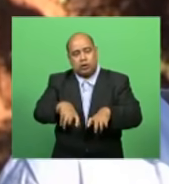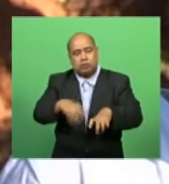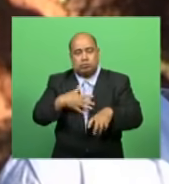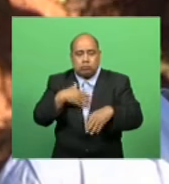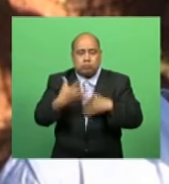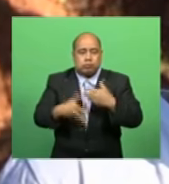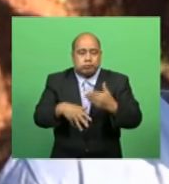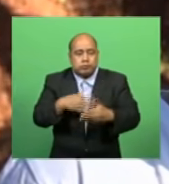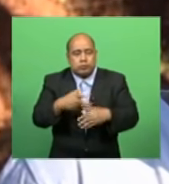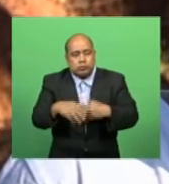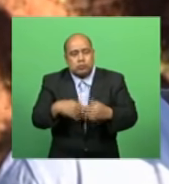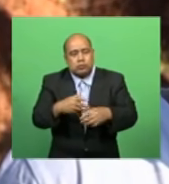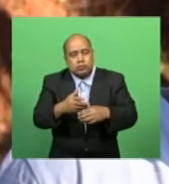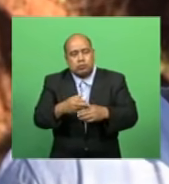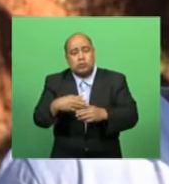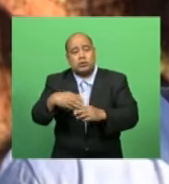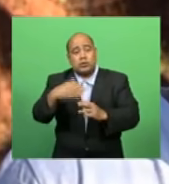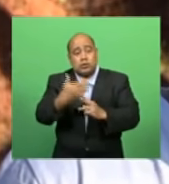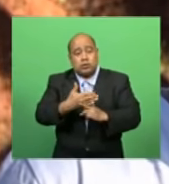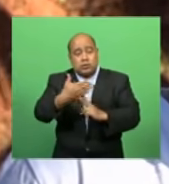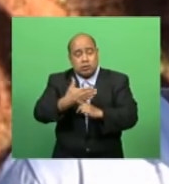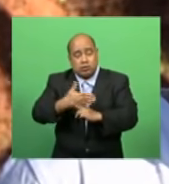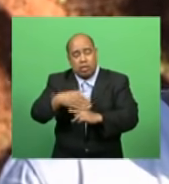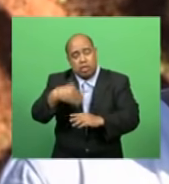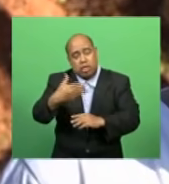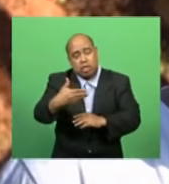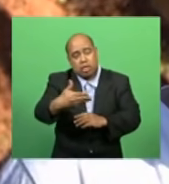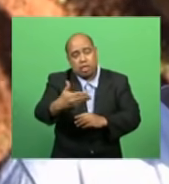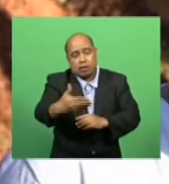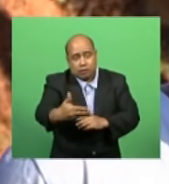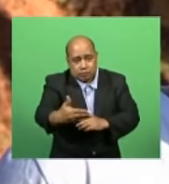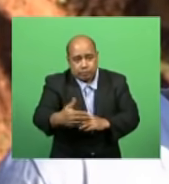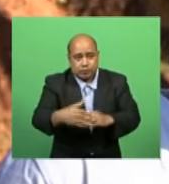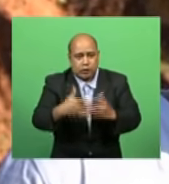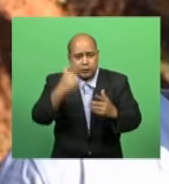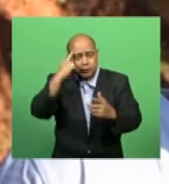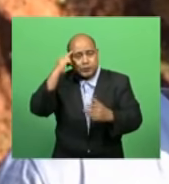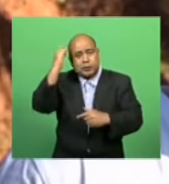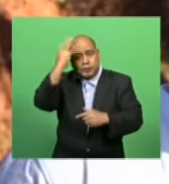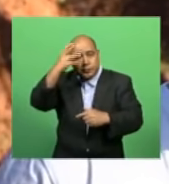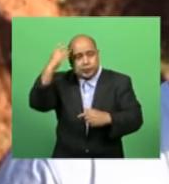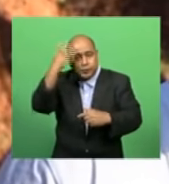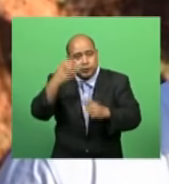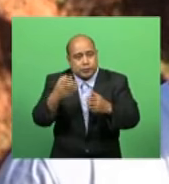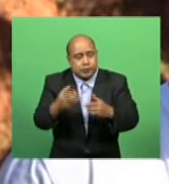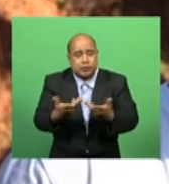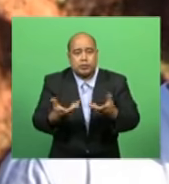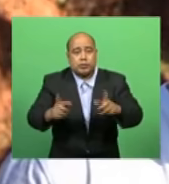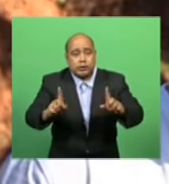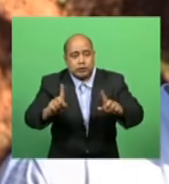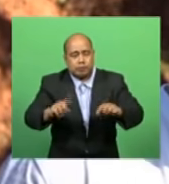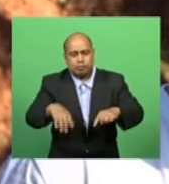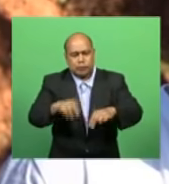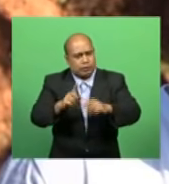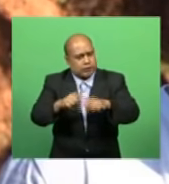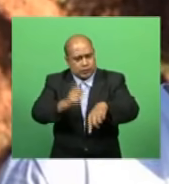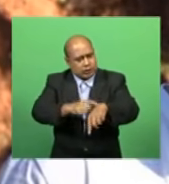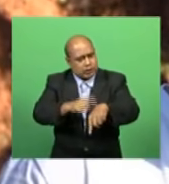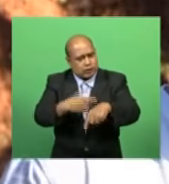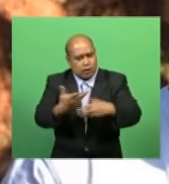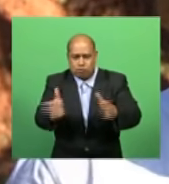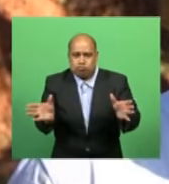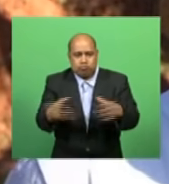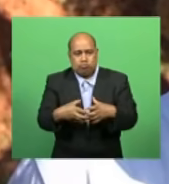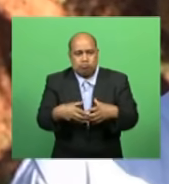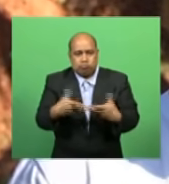I found that we were able to spend a lot of time with our family members, and we